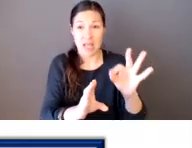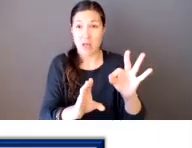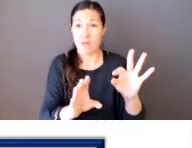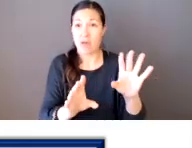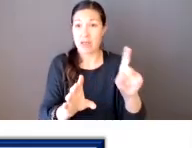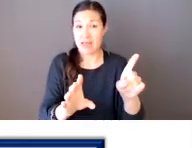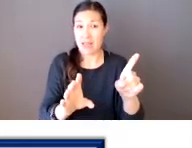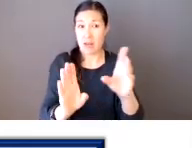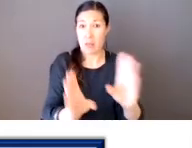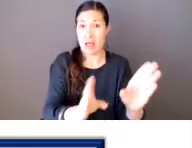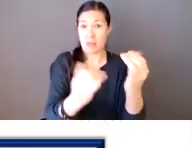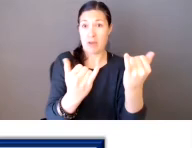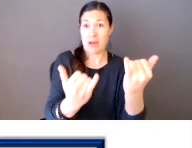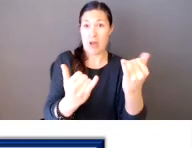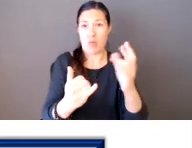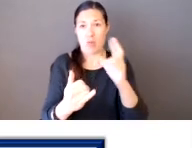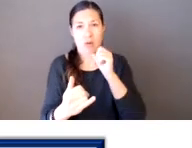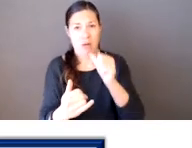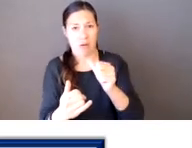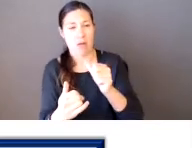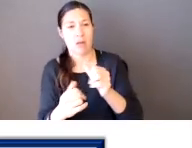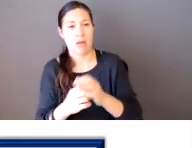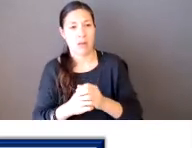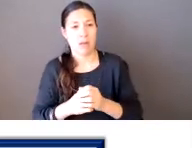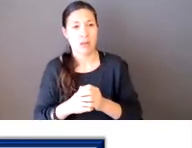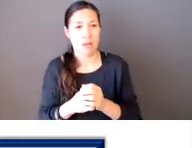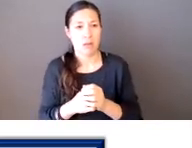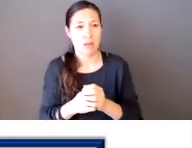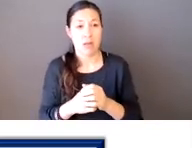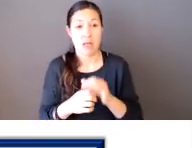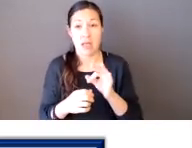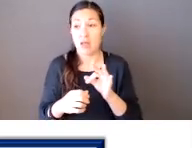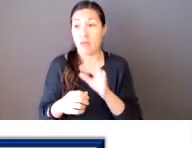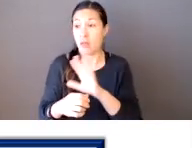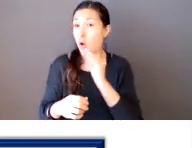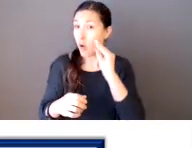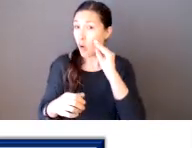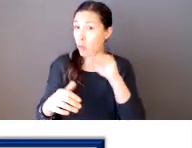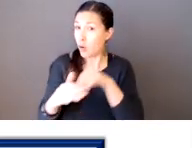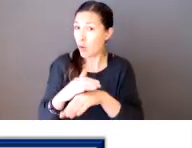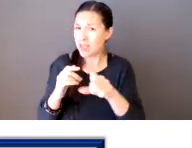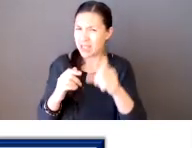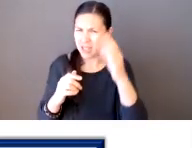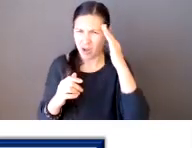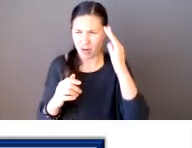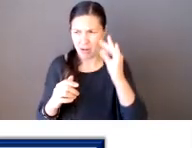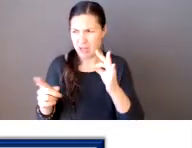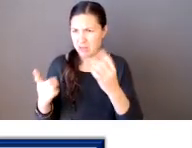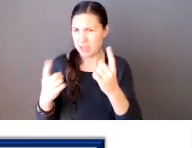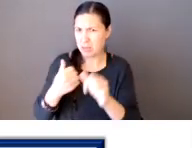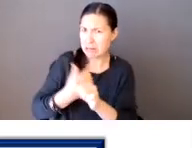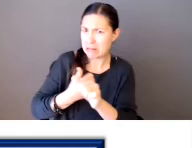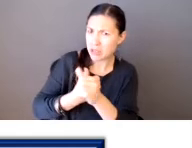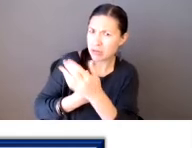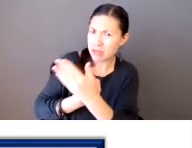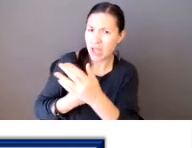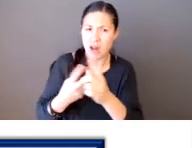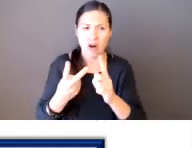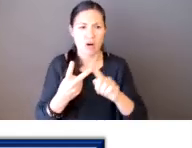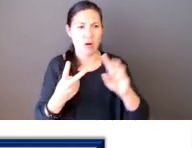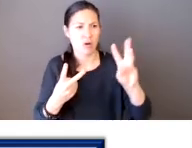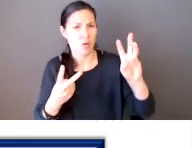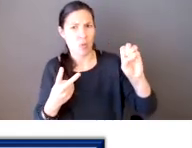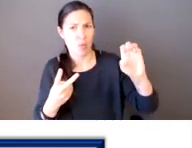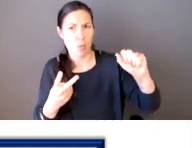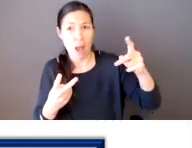necessarily something new going into homes. You need to know if there are environmental hazards. You need to know if there are weapons, unsecured weapons in the